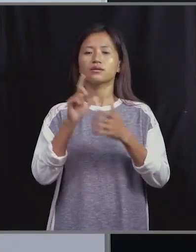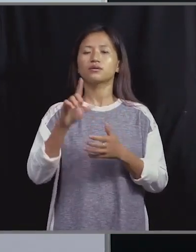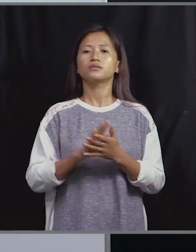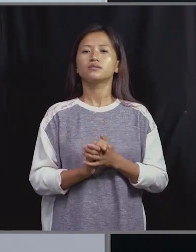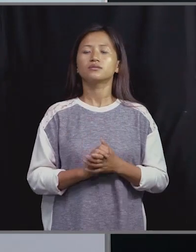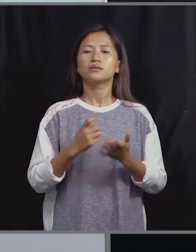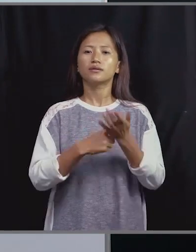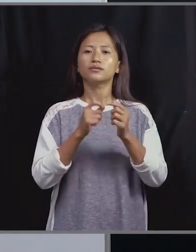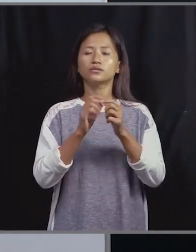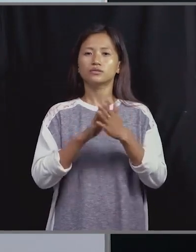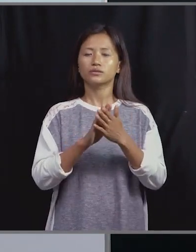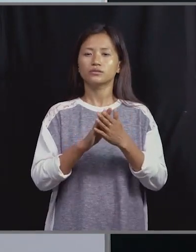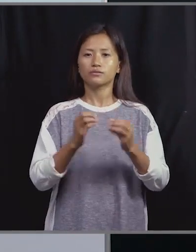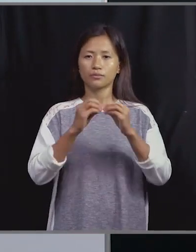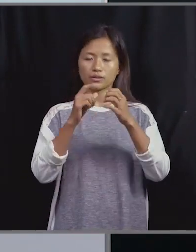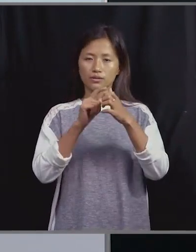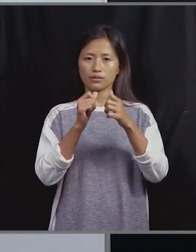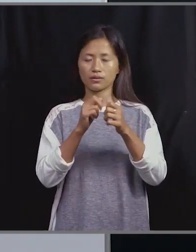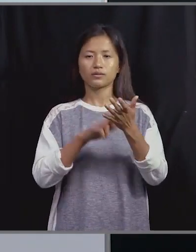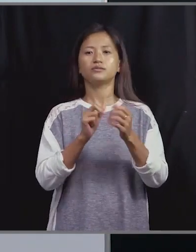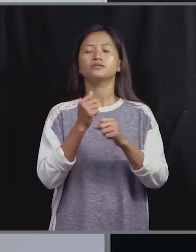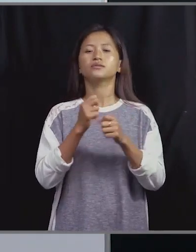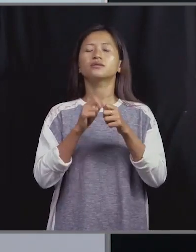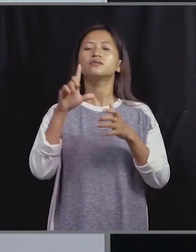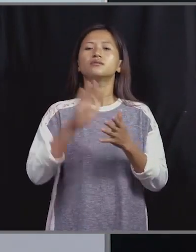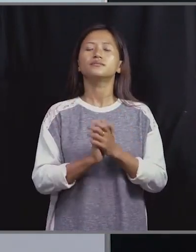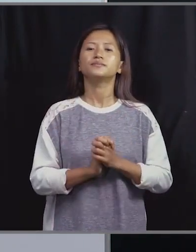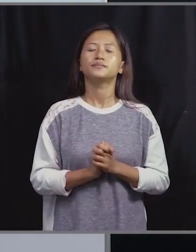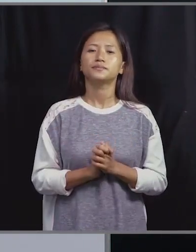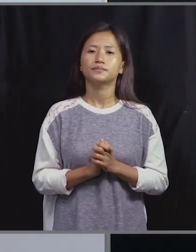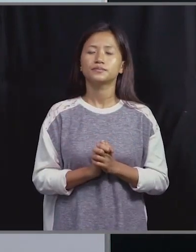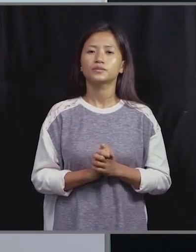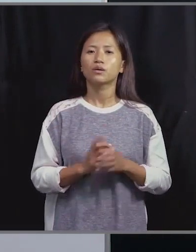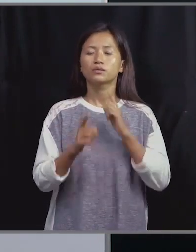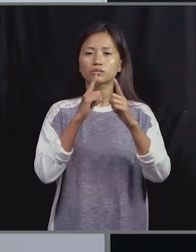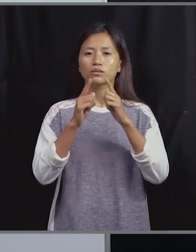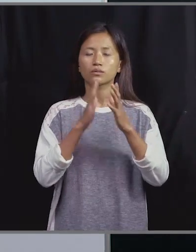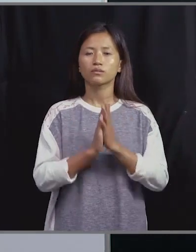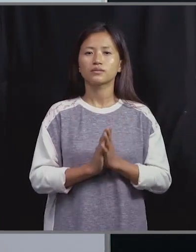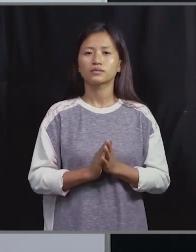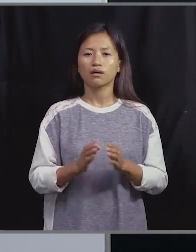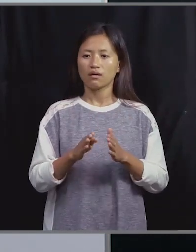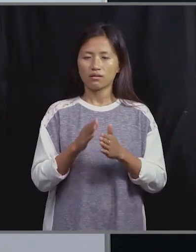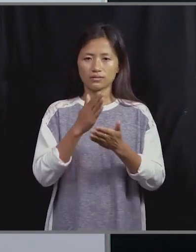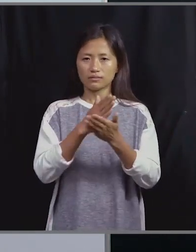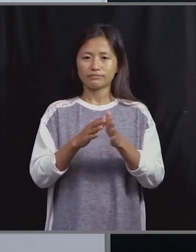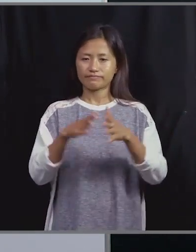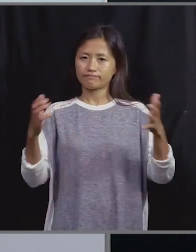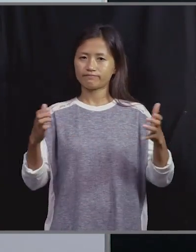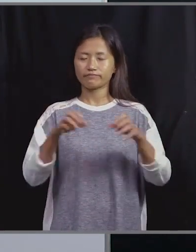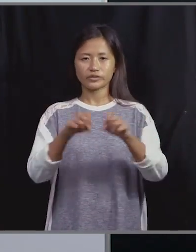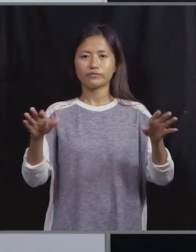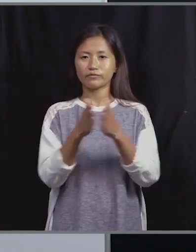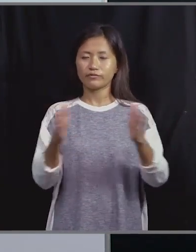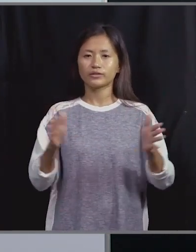in the region of Bengal. But please also keep in mind that we are talking about undivided Bengal at that